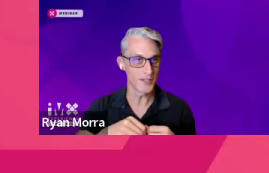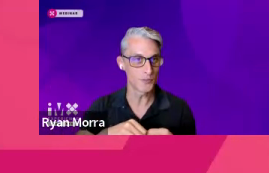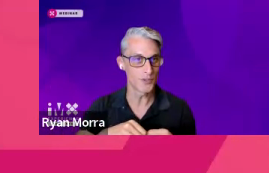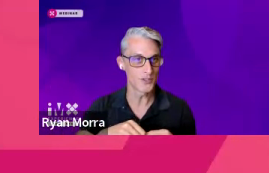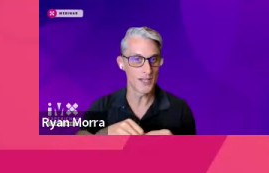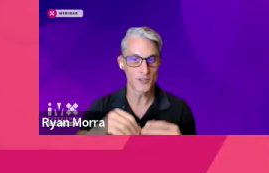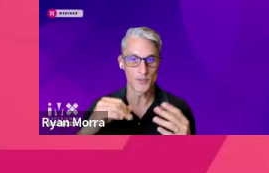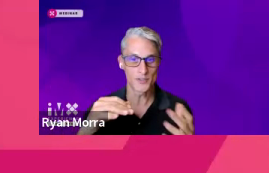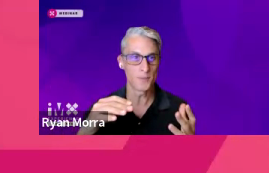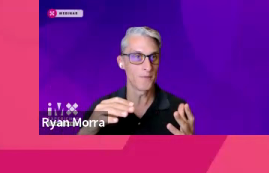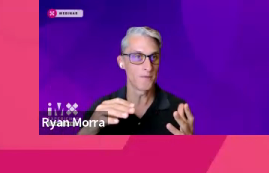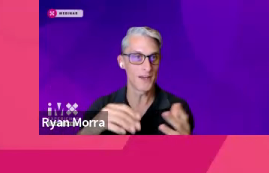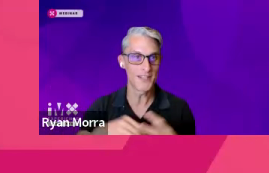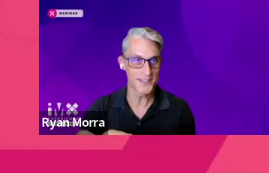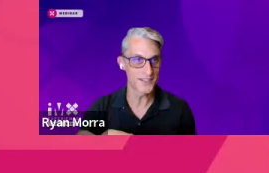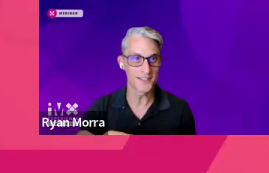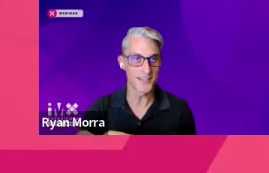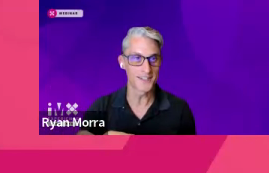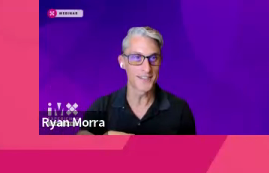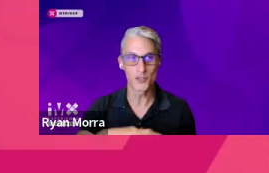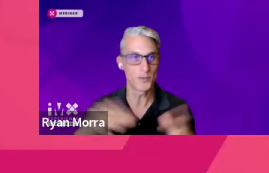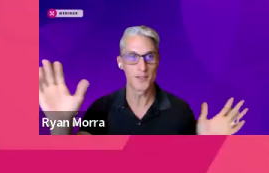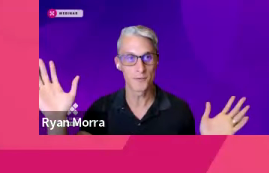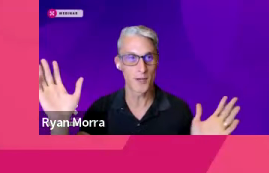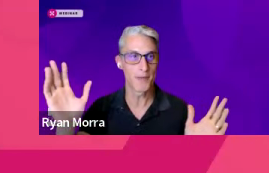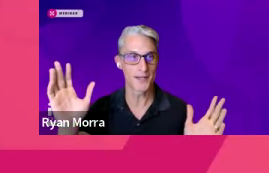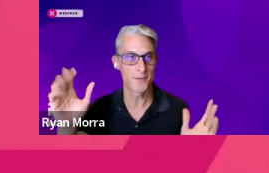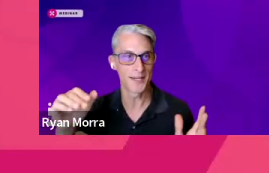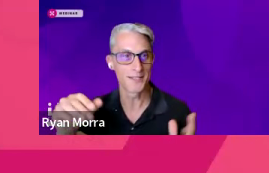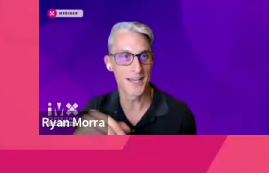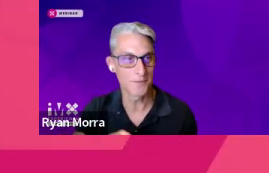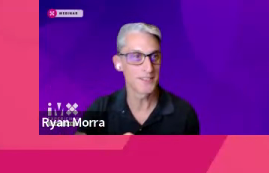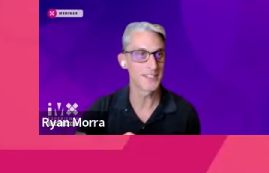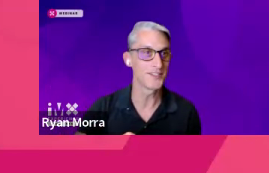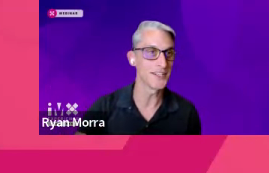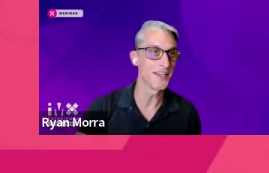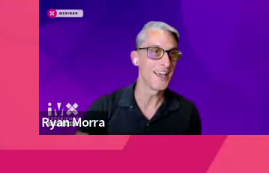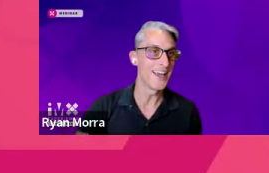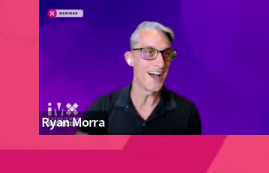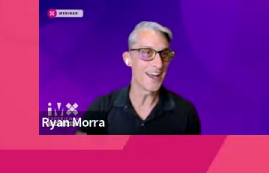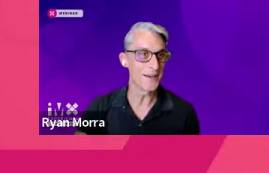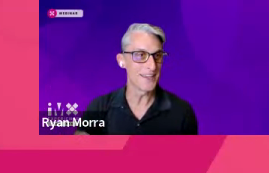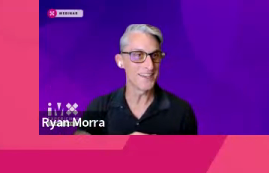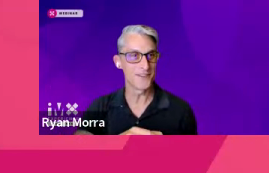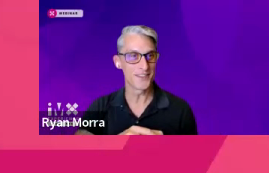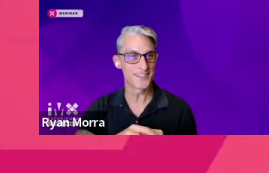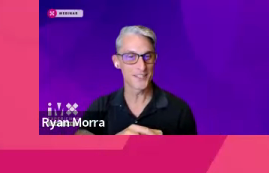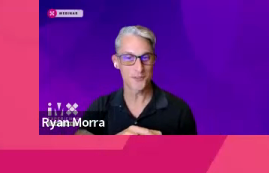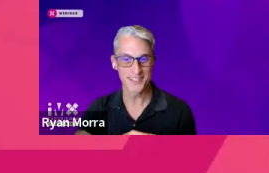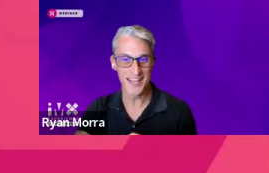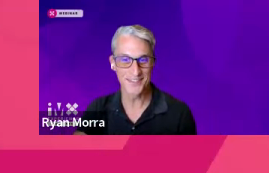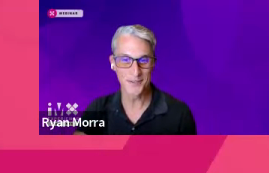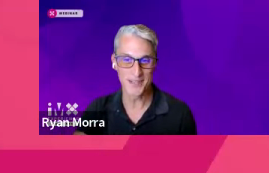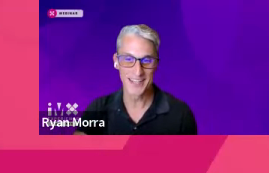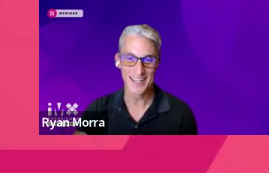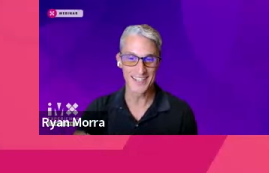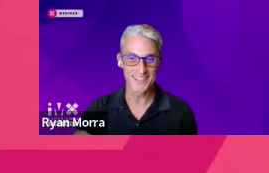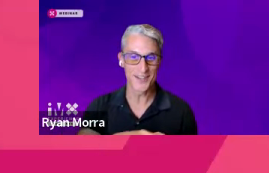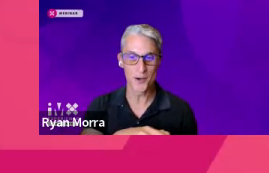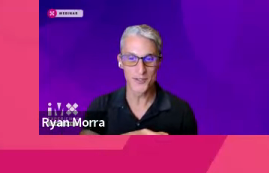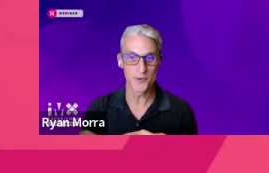and engaging presentation with some fantastic insights that took me right back to my time teaching IM in a 5th and 6th grade